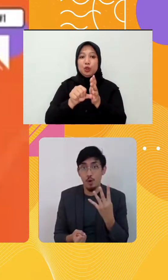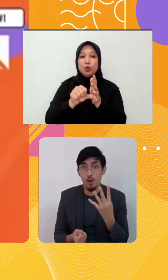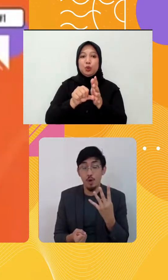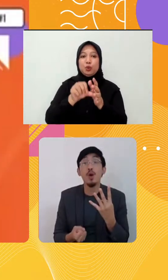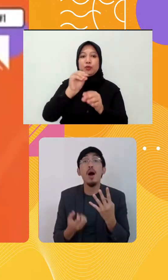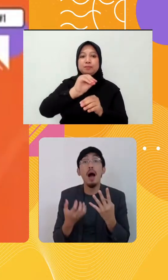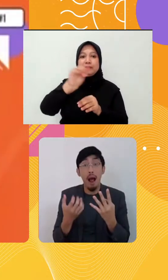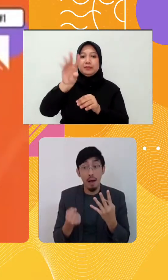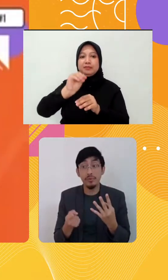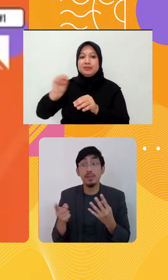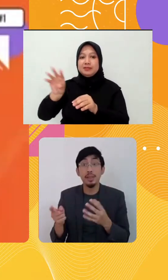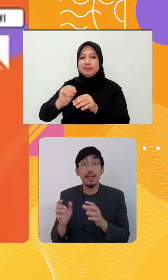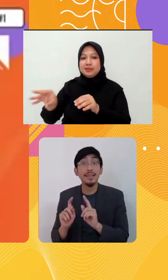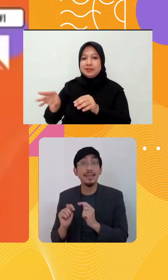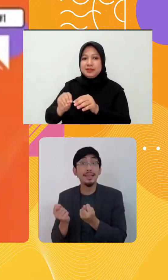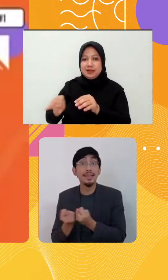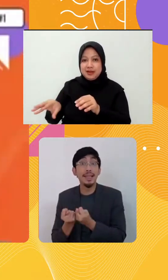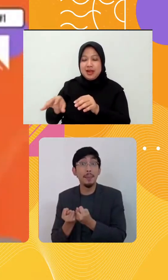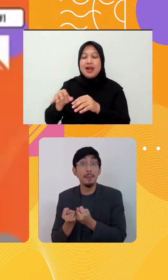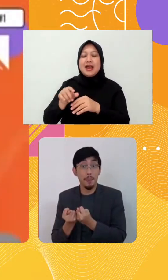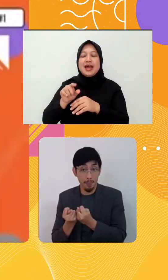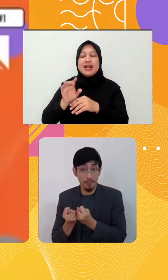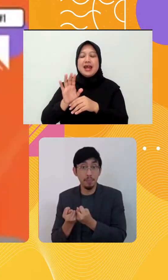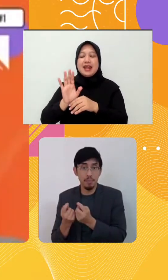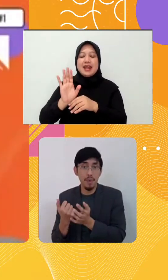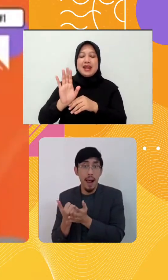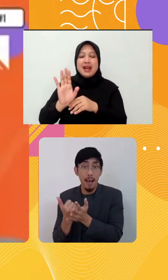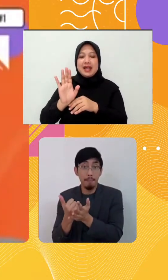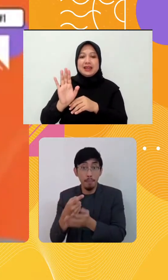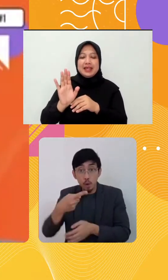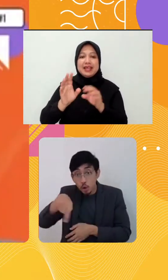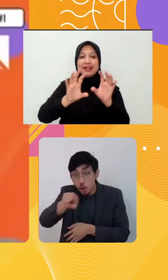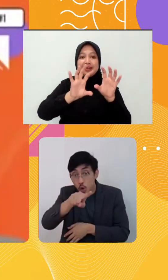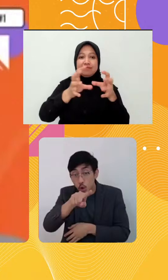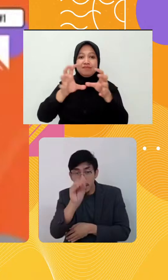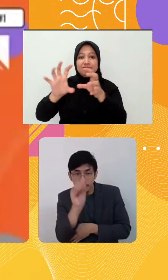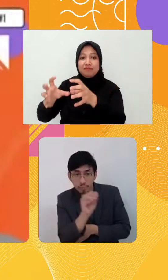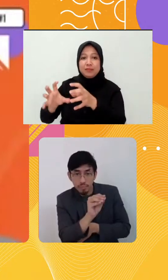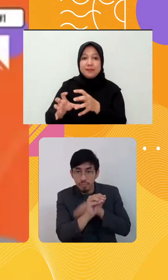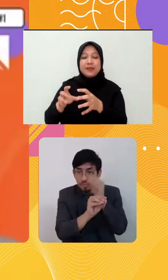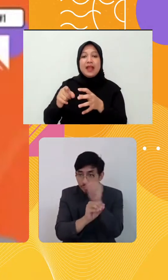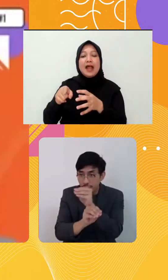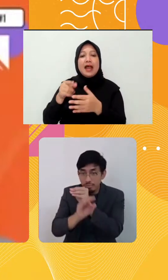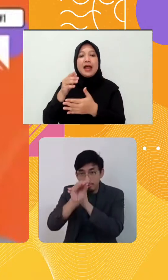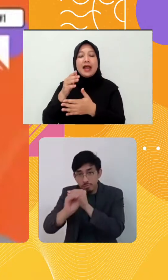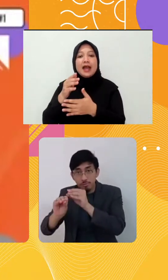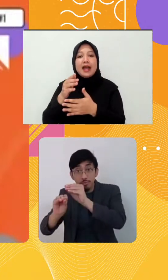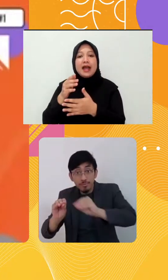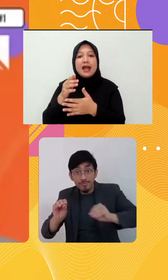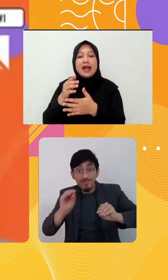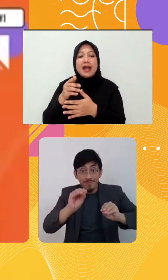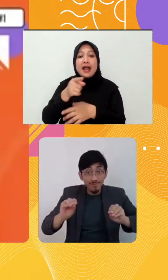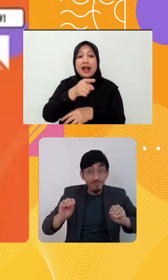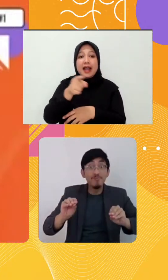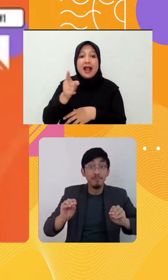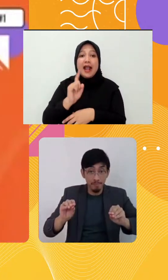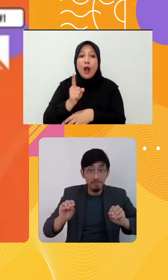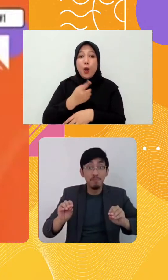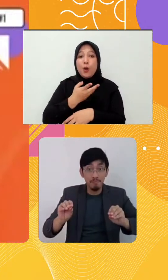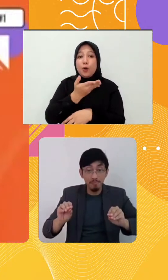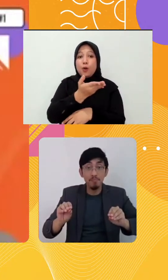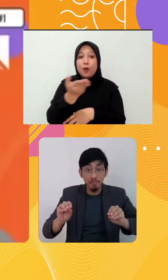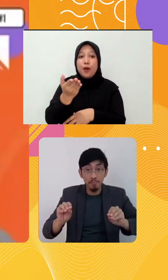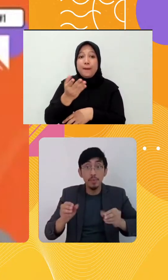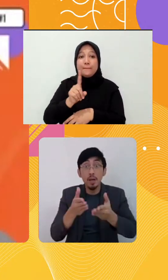breakout rooms, and the other breakout room will stay in the main room for those who need the